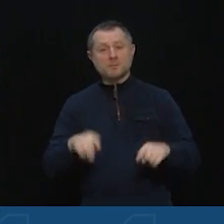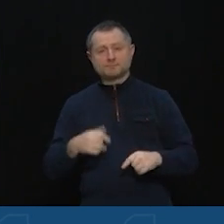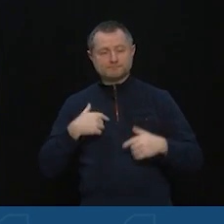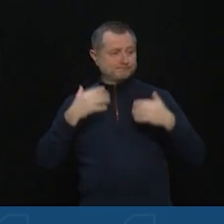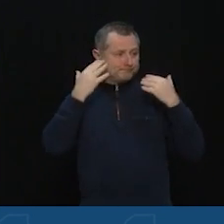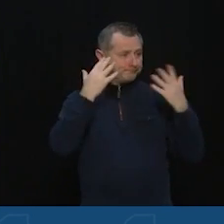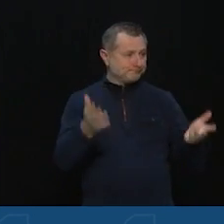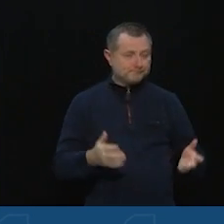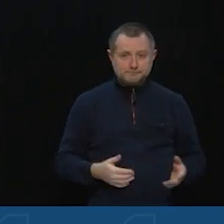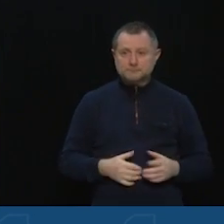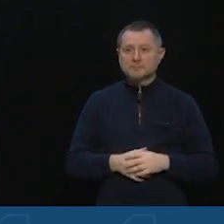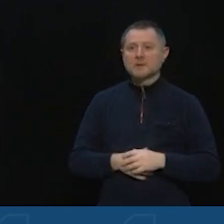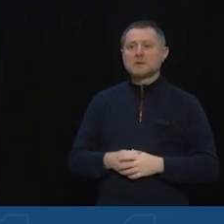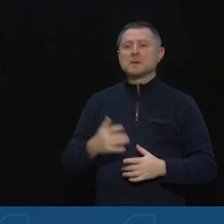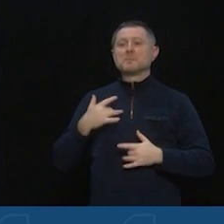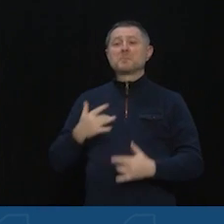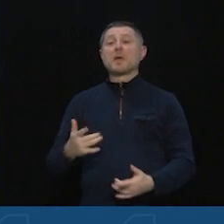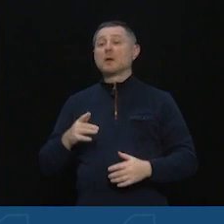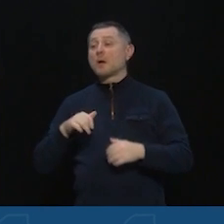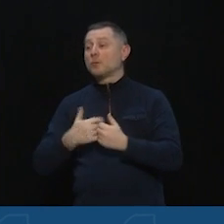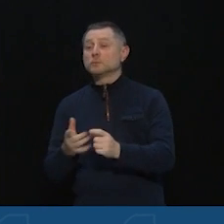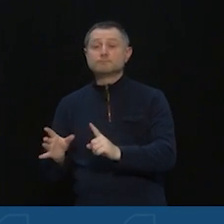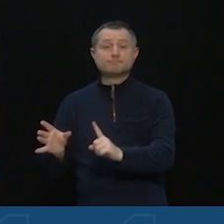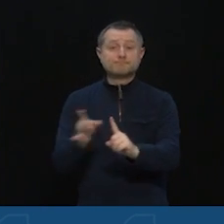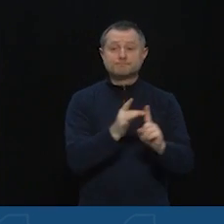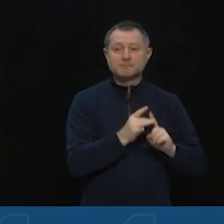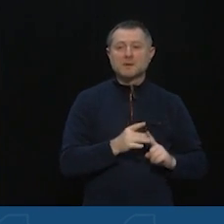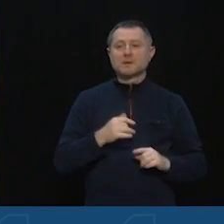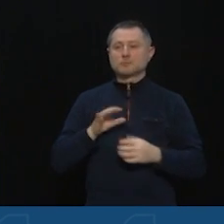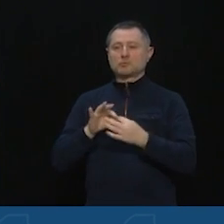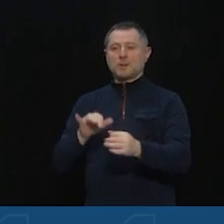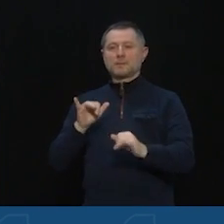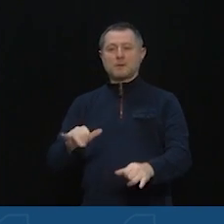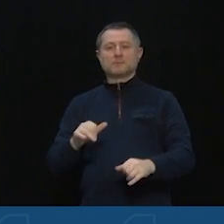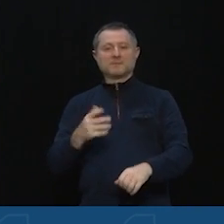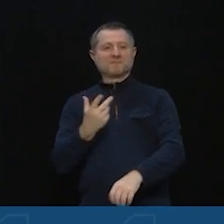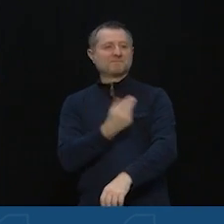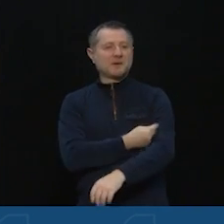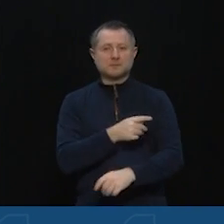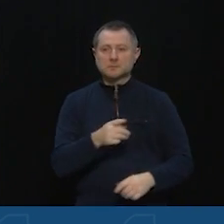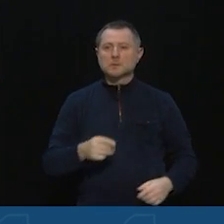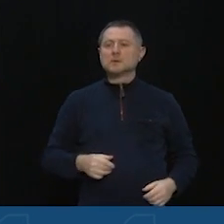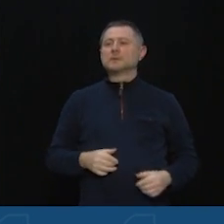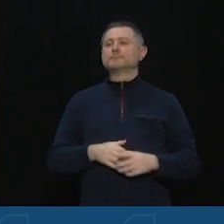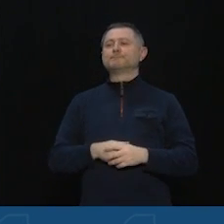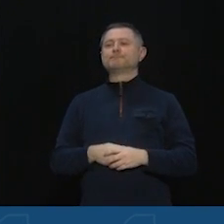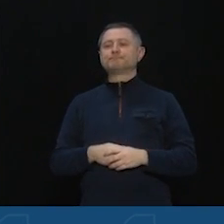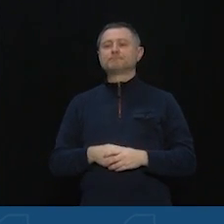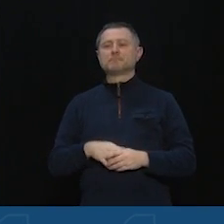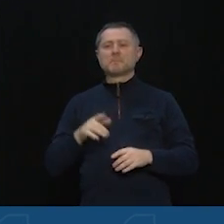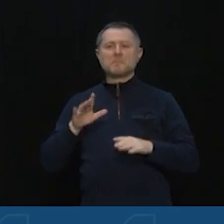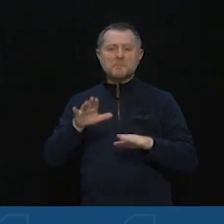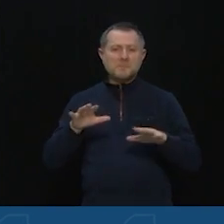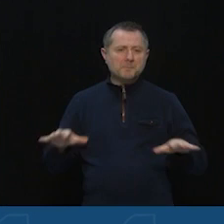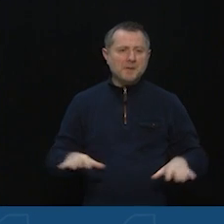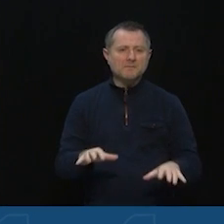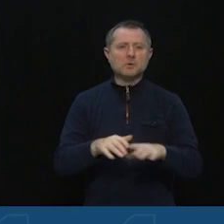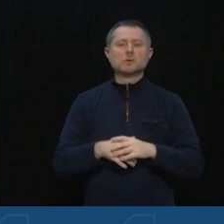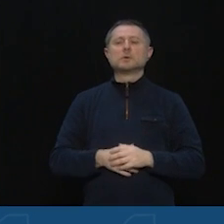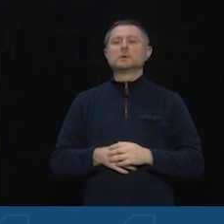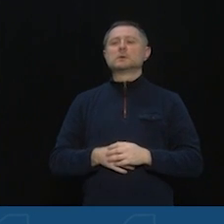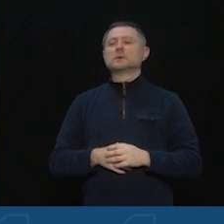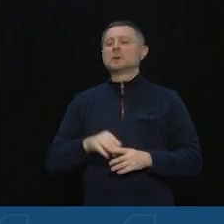the patterns of transmission are related to people's vaccination coverage, to their behavior, and to the